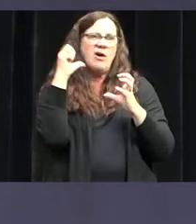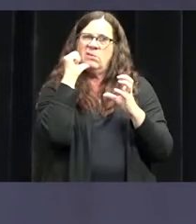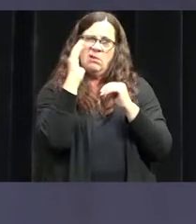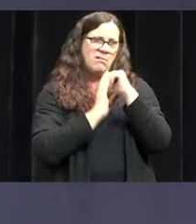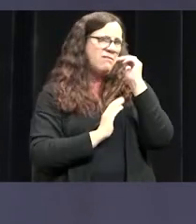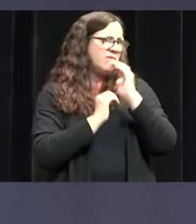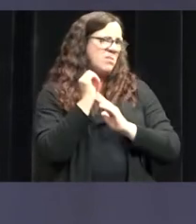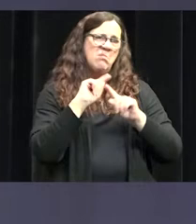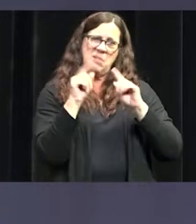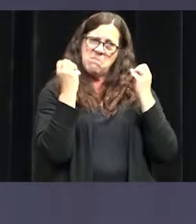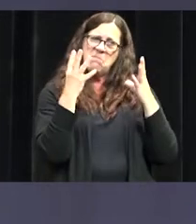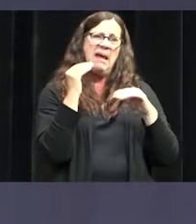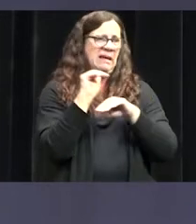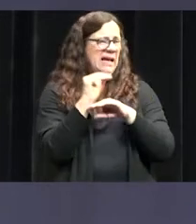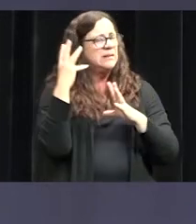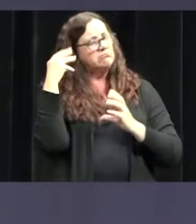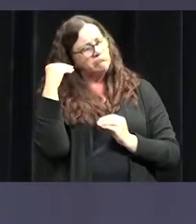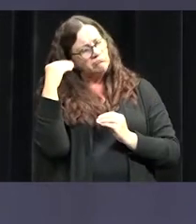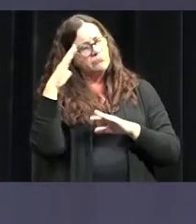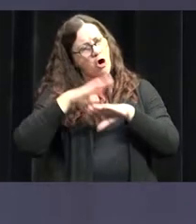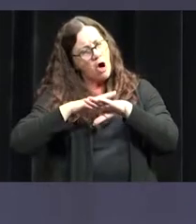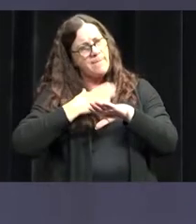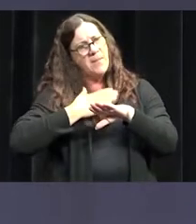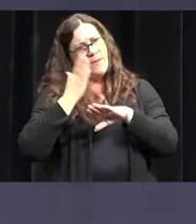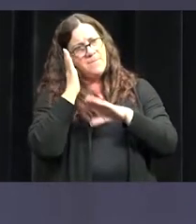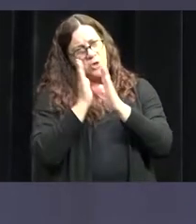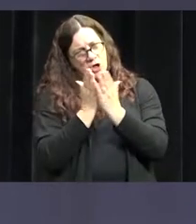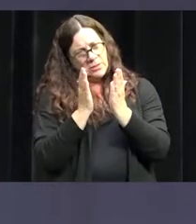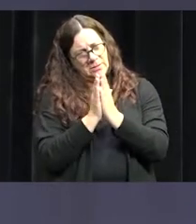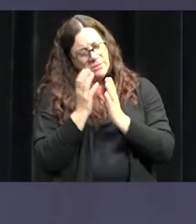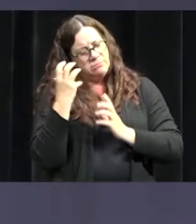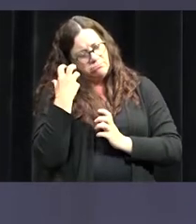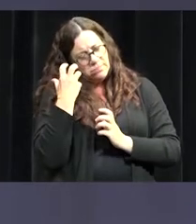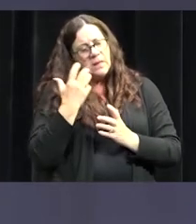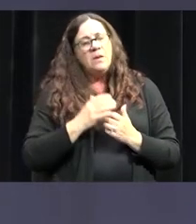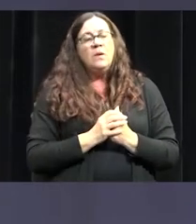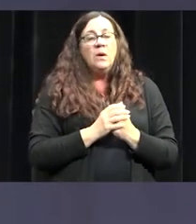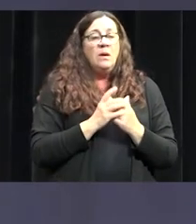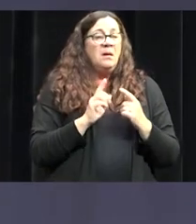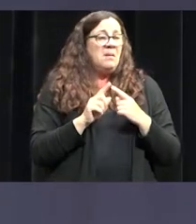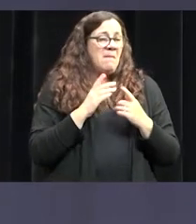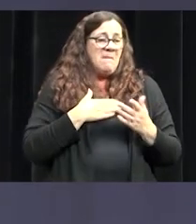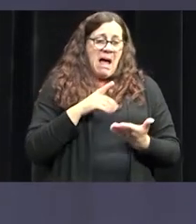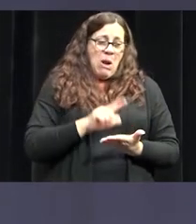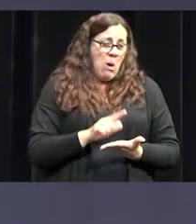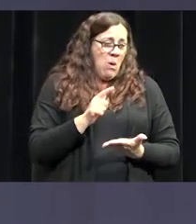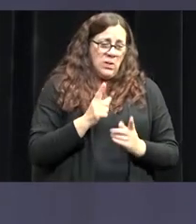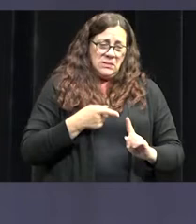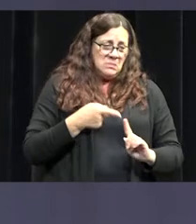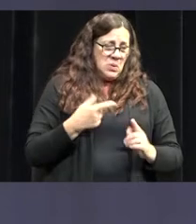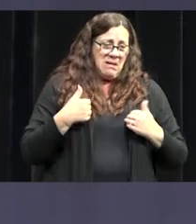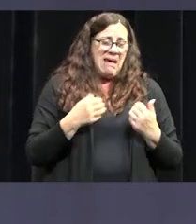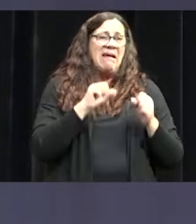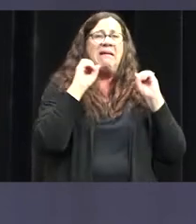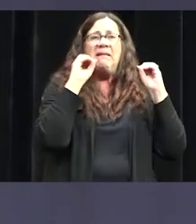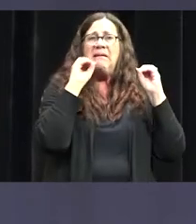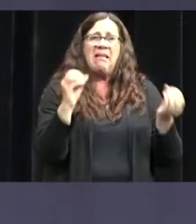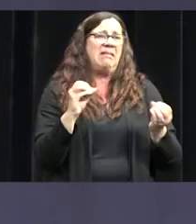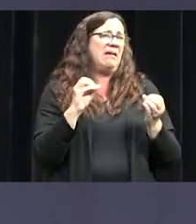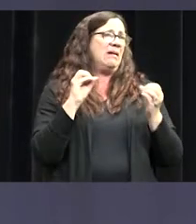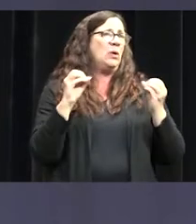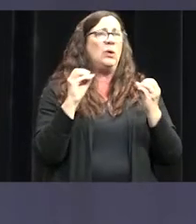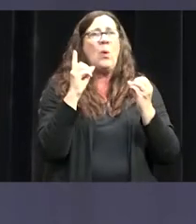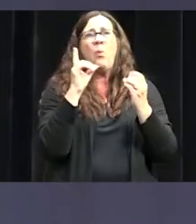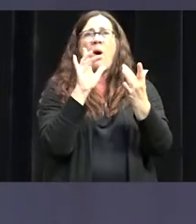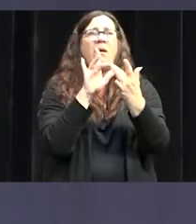at my lowest point i had nowhere to go no one to turn to and nothing left to lose but i always